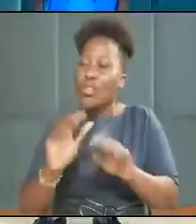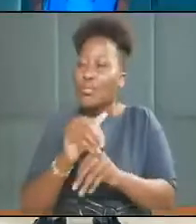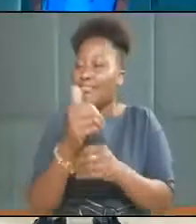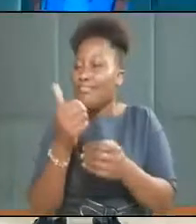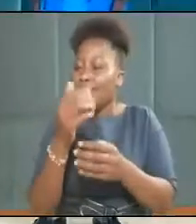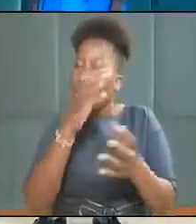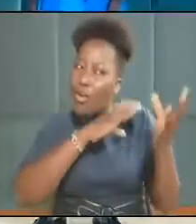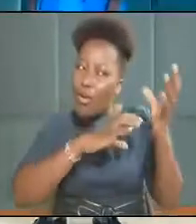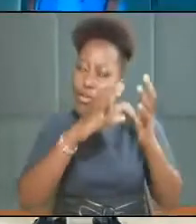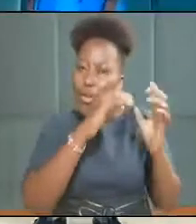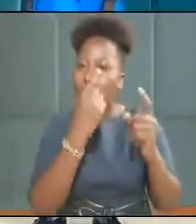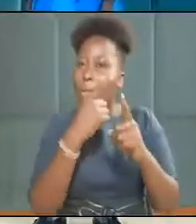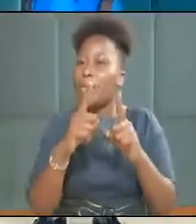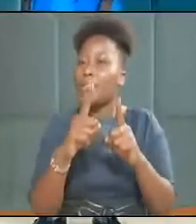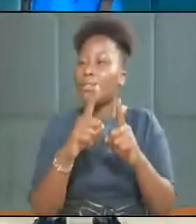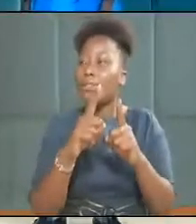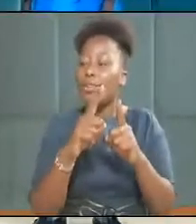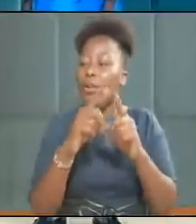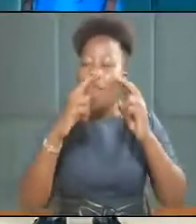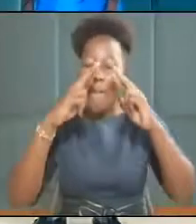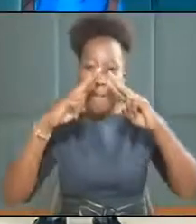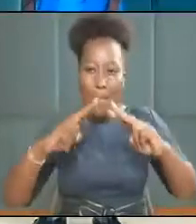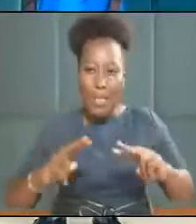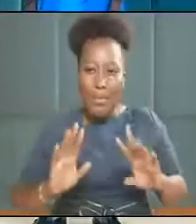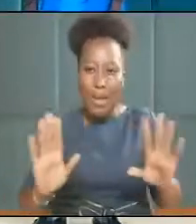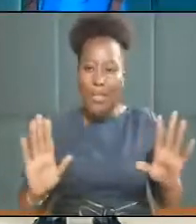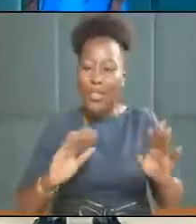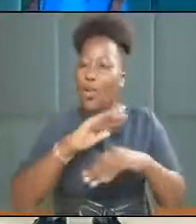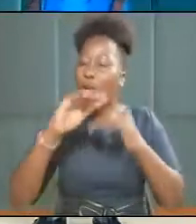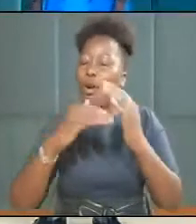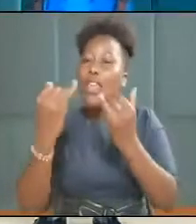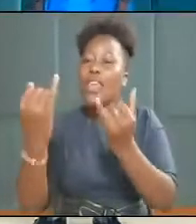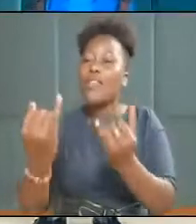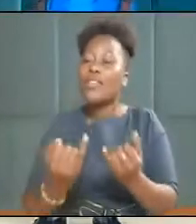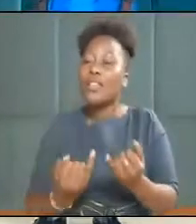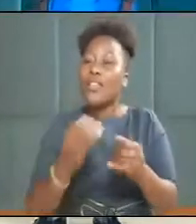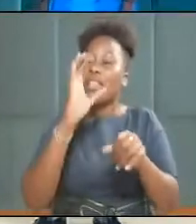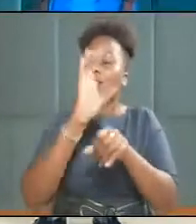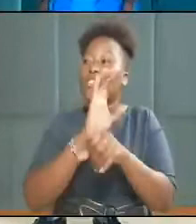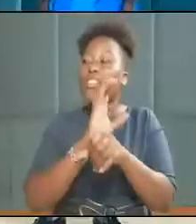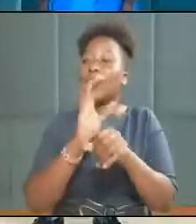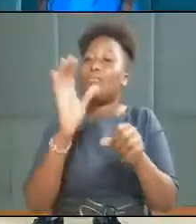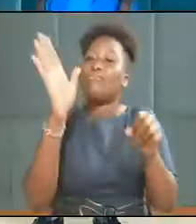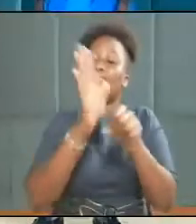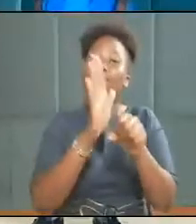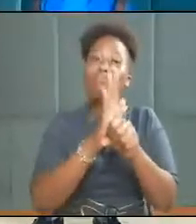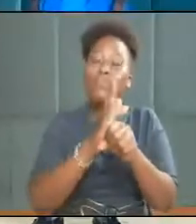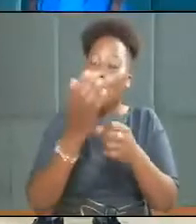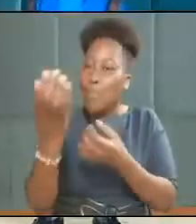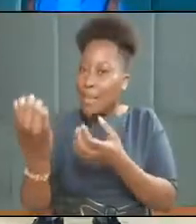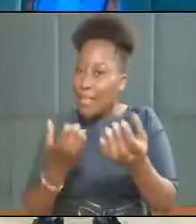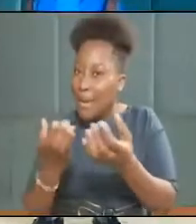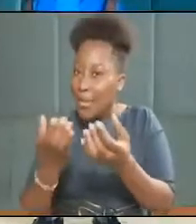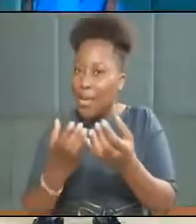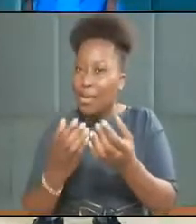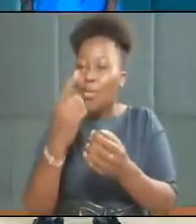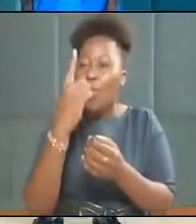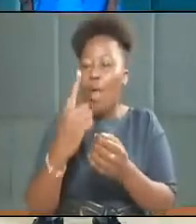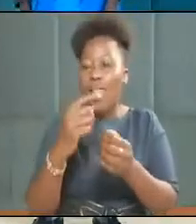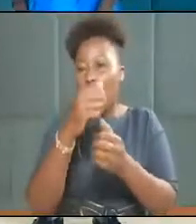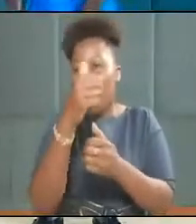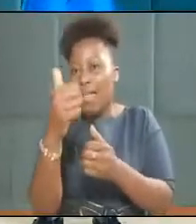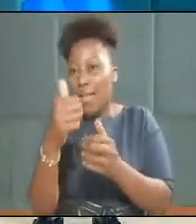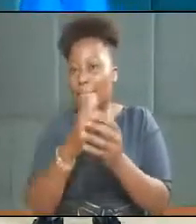of confusion, but of peace. All united in church capacity should be subject to one